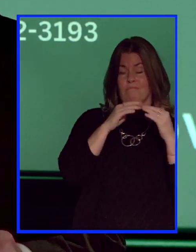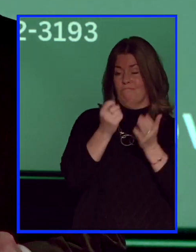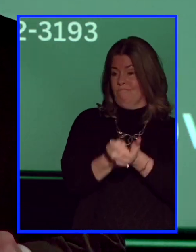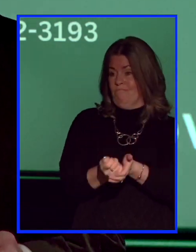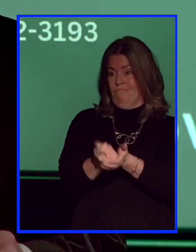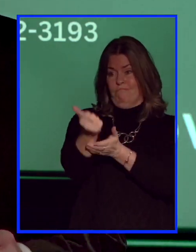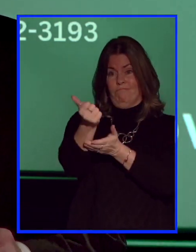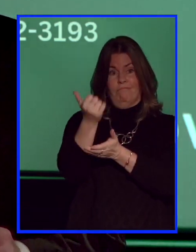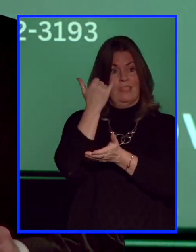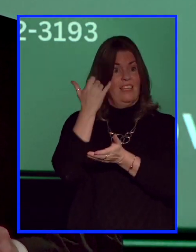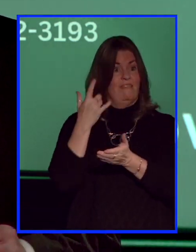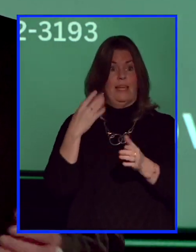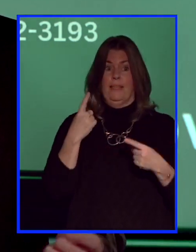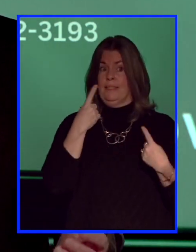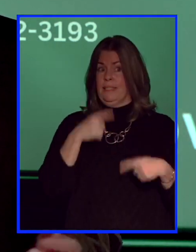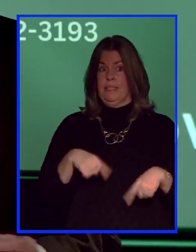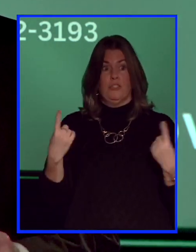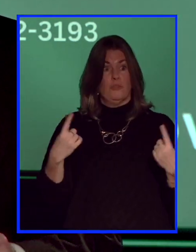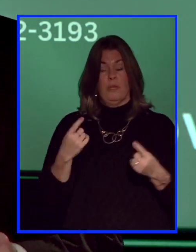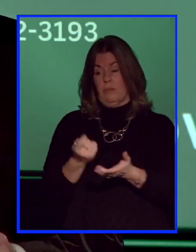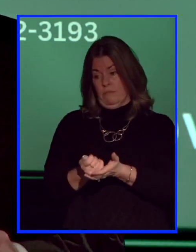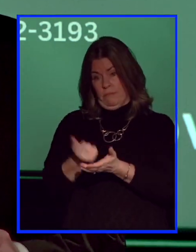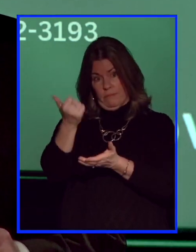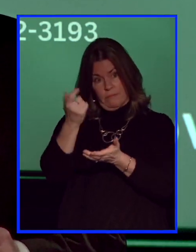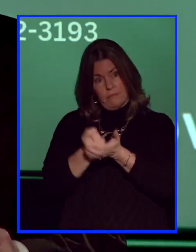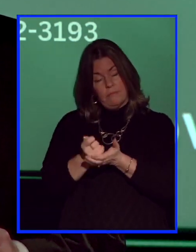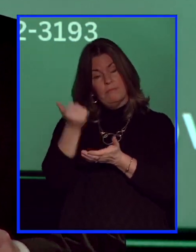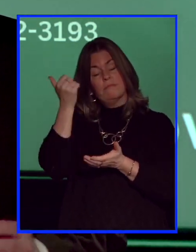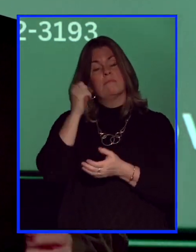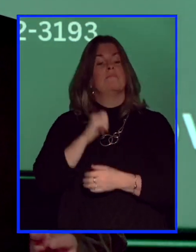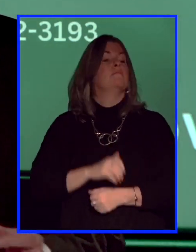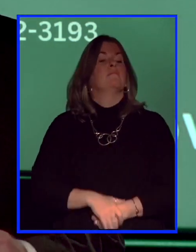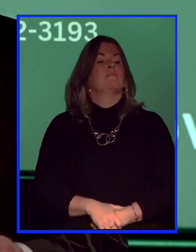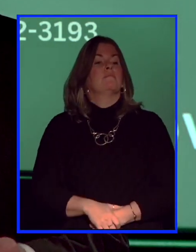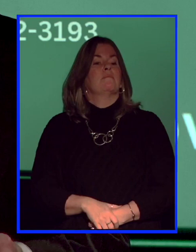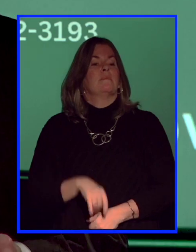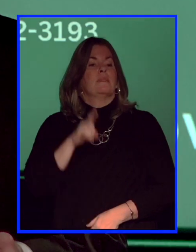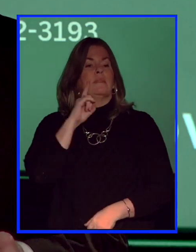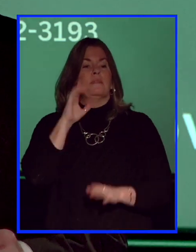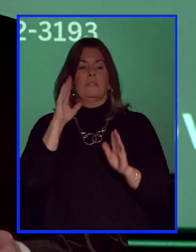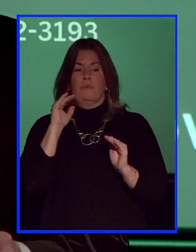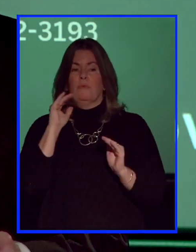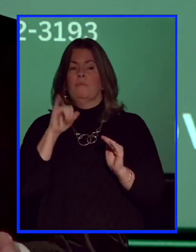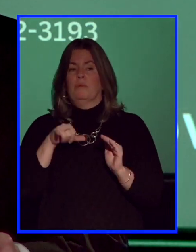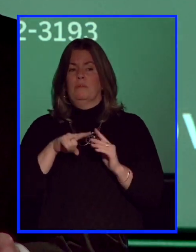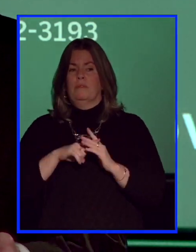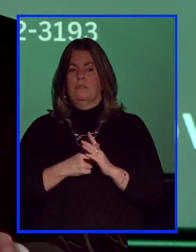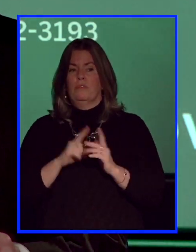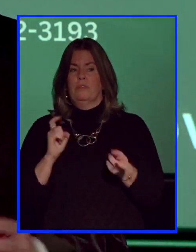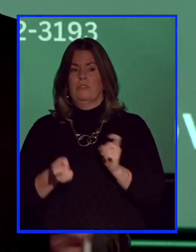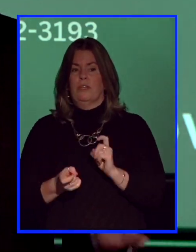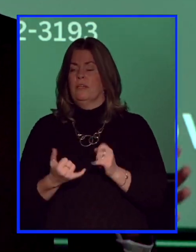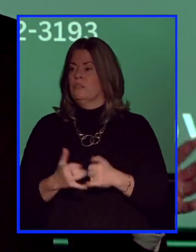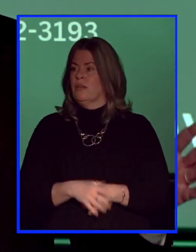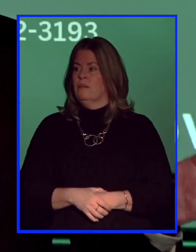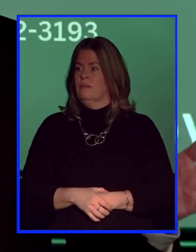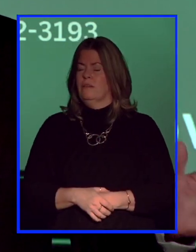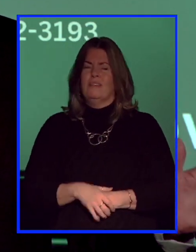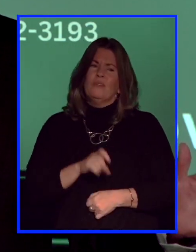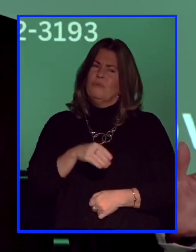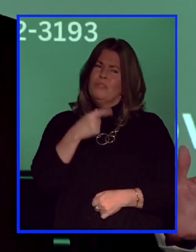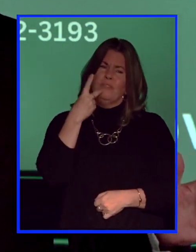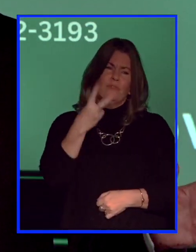they crossed Trump. They paid a real price. Let's hope that's starting to change. We need two